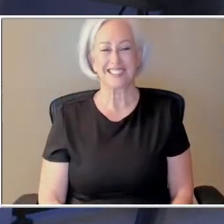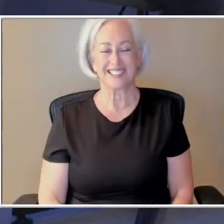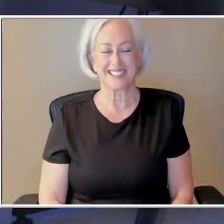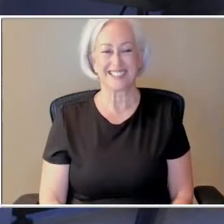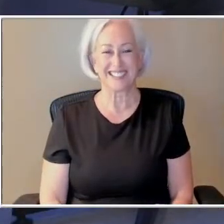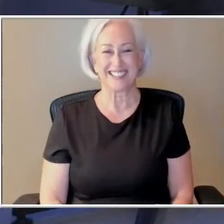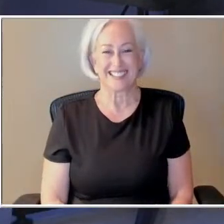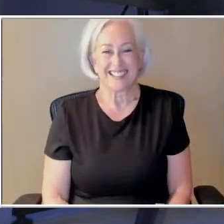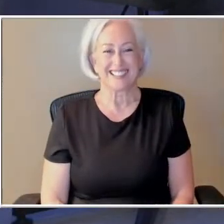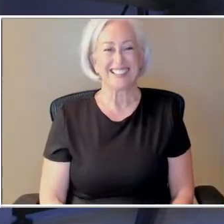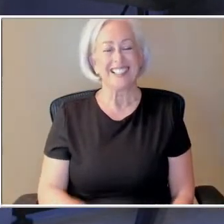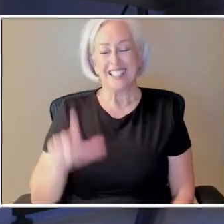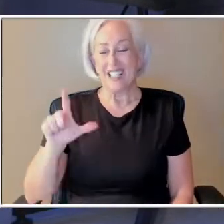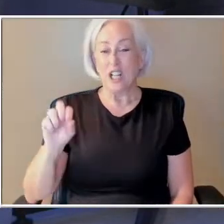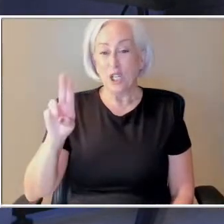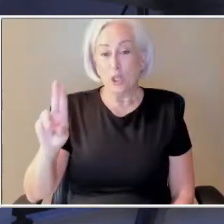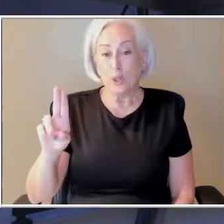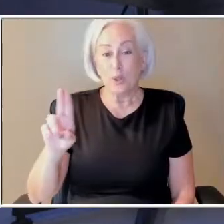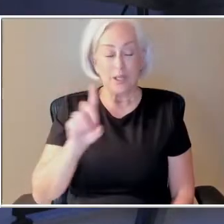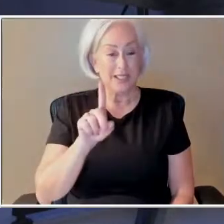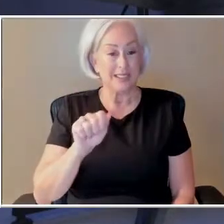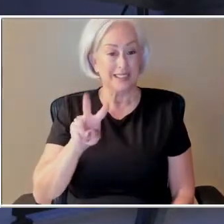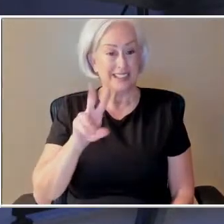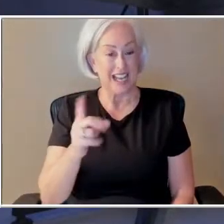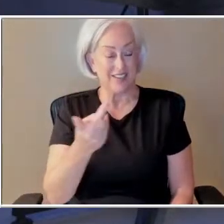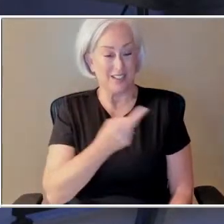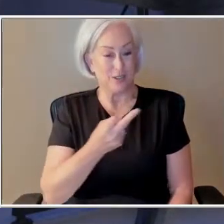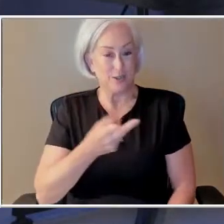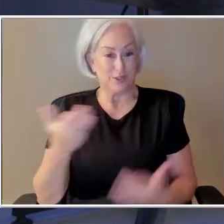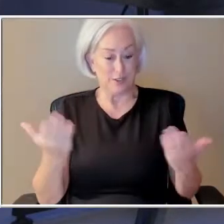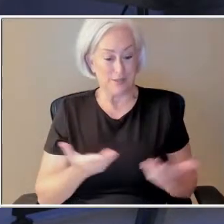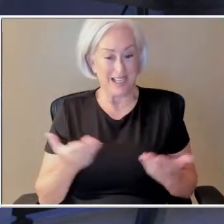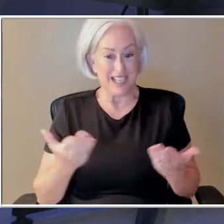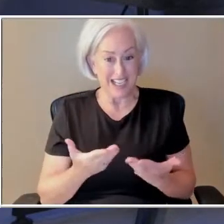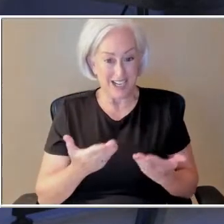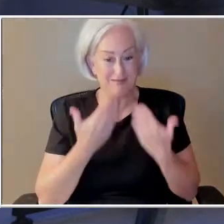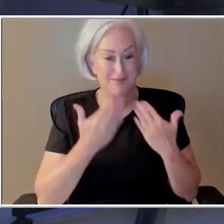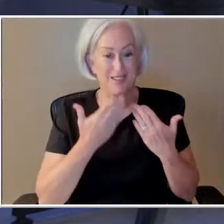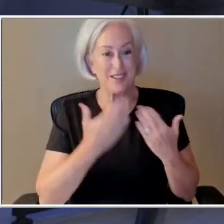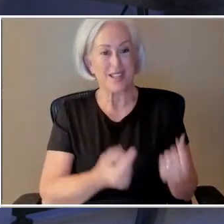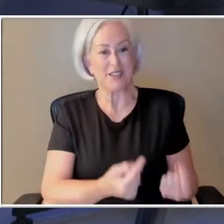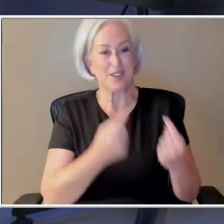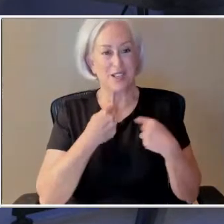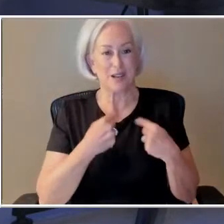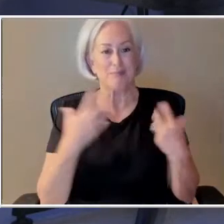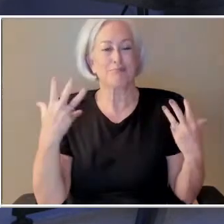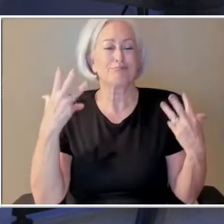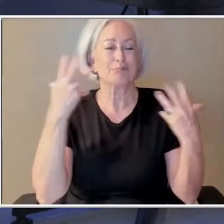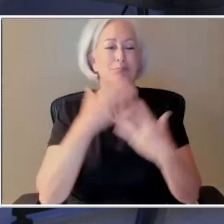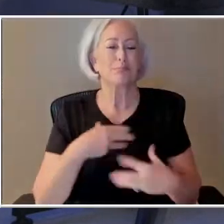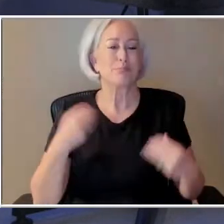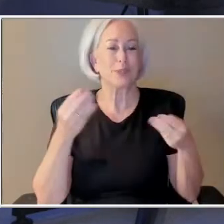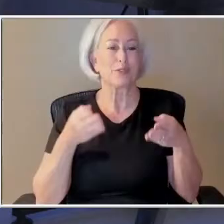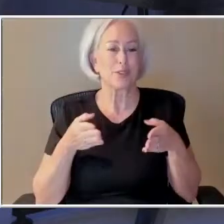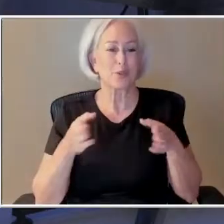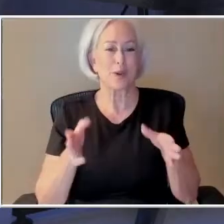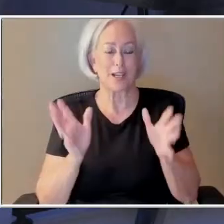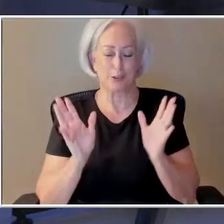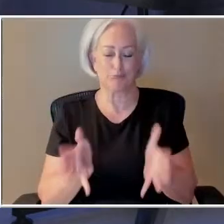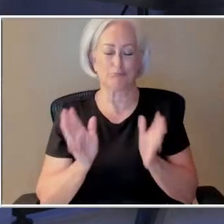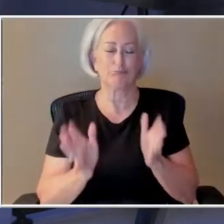Have Lou and David here. Thank you for being here, and what a beautiful, such a beautiful way you speak about your